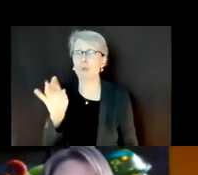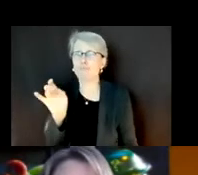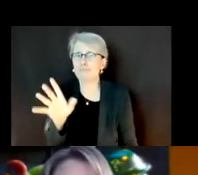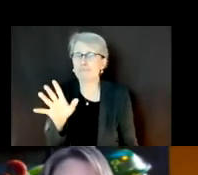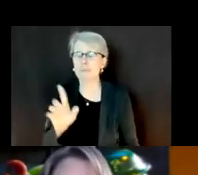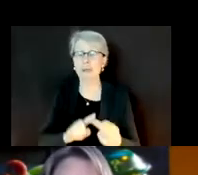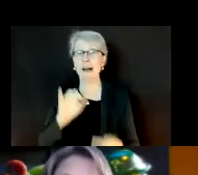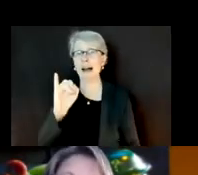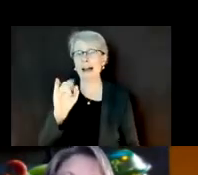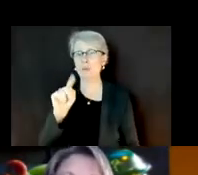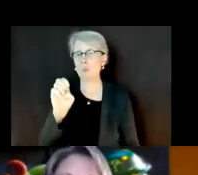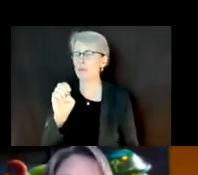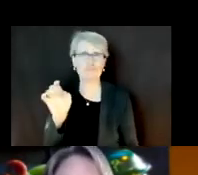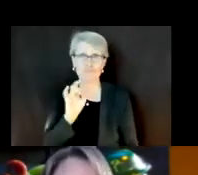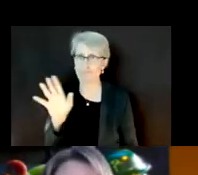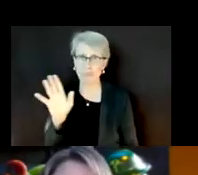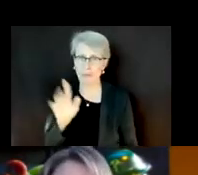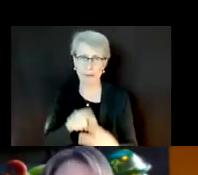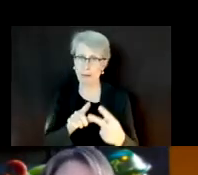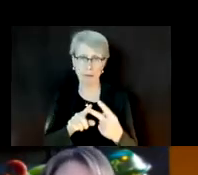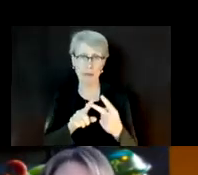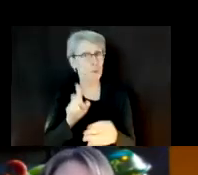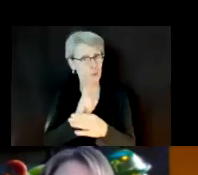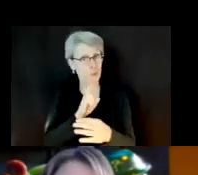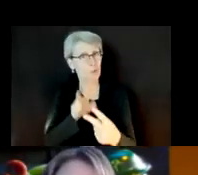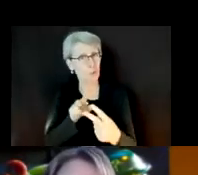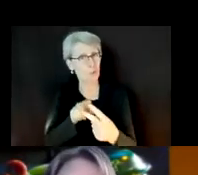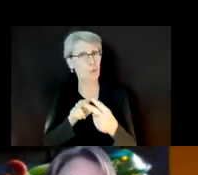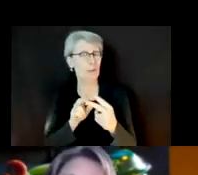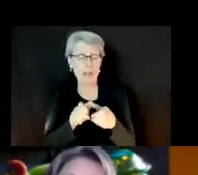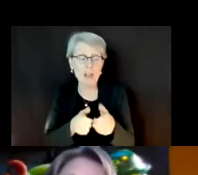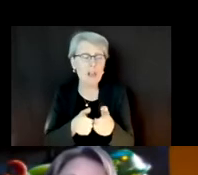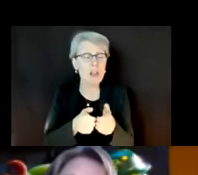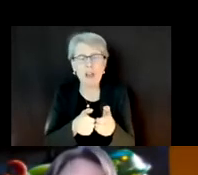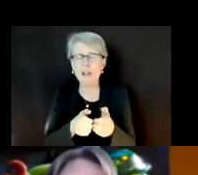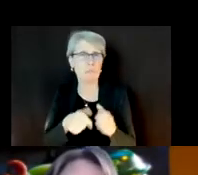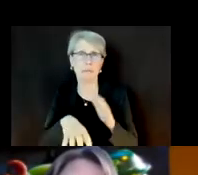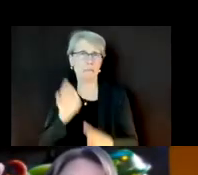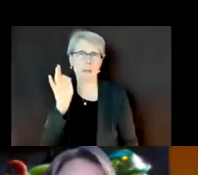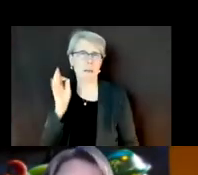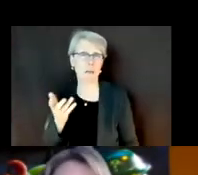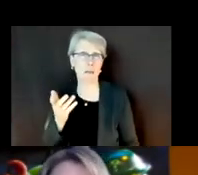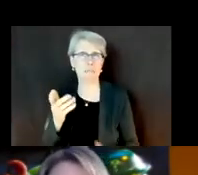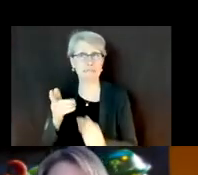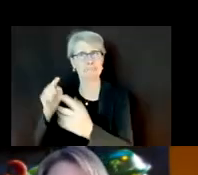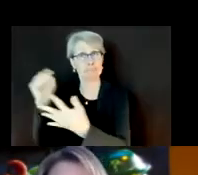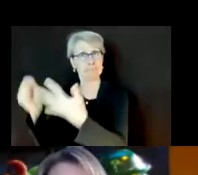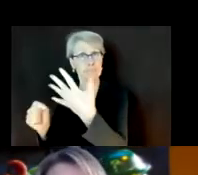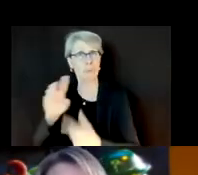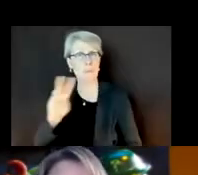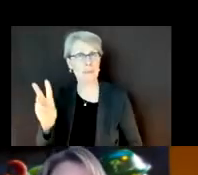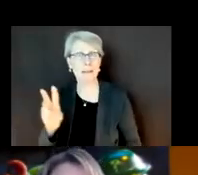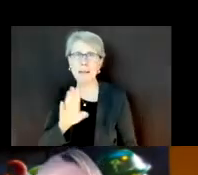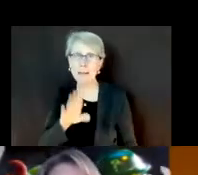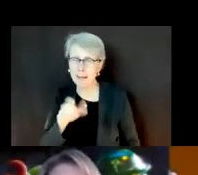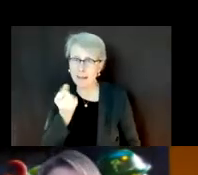search engine. It's always very difficult to find what I want in those platforms. But also, like every single piece